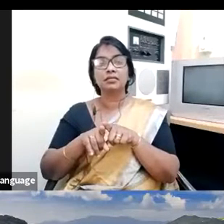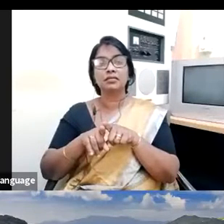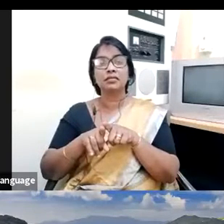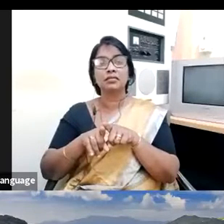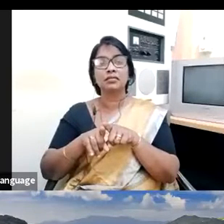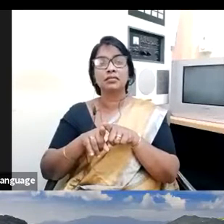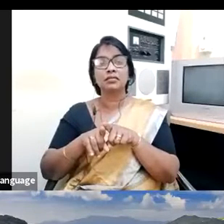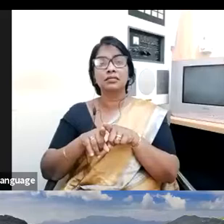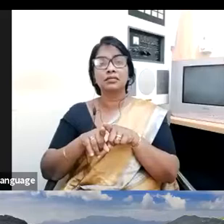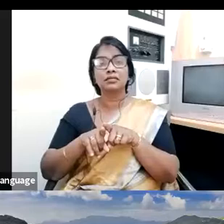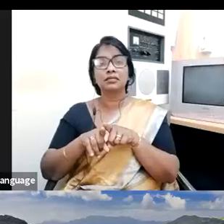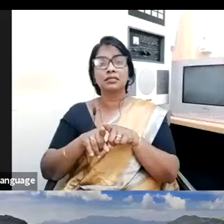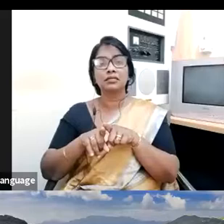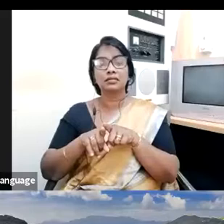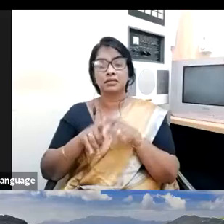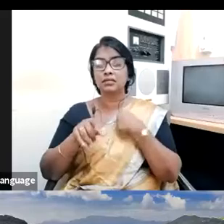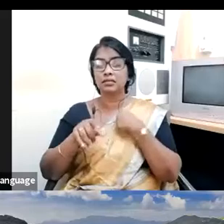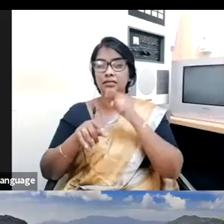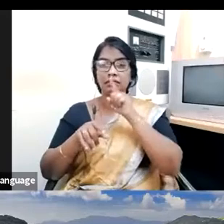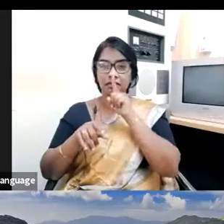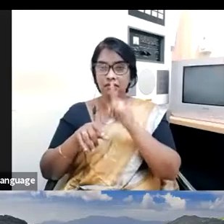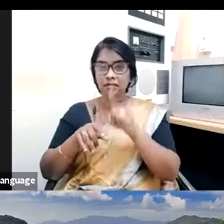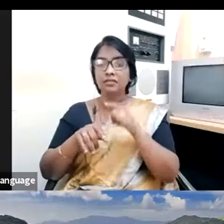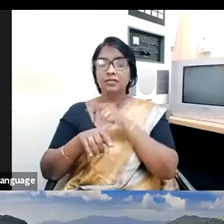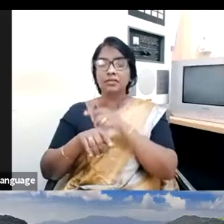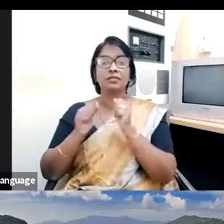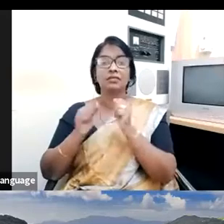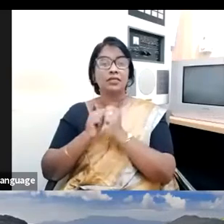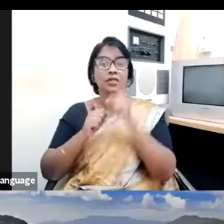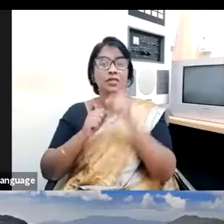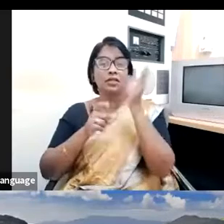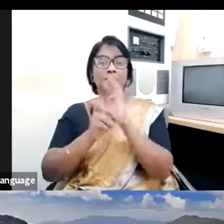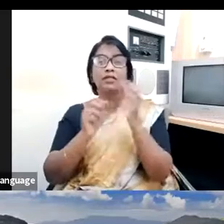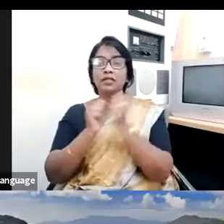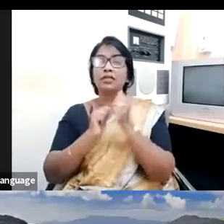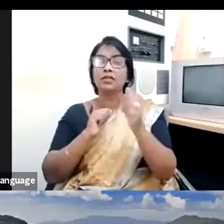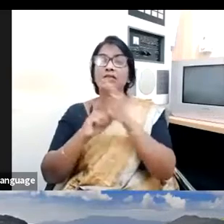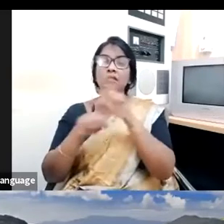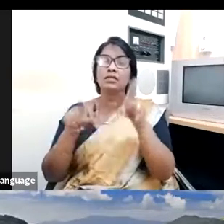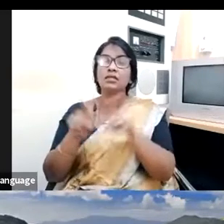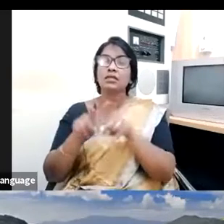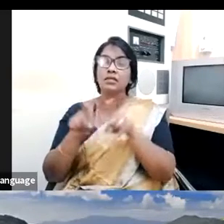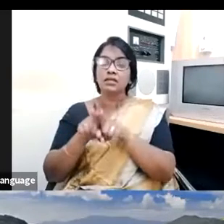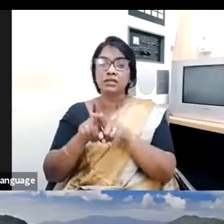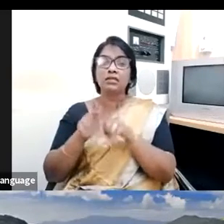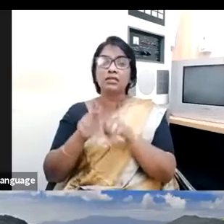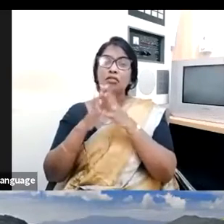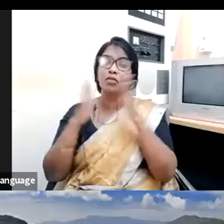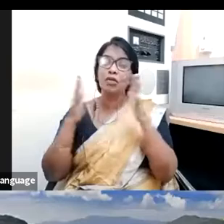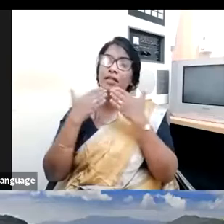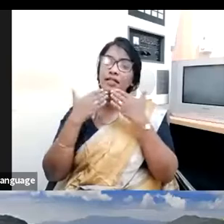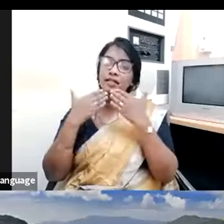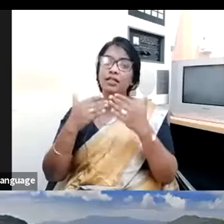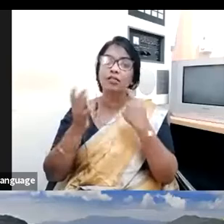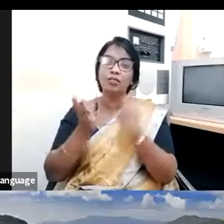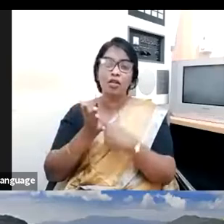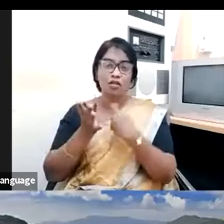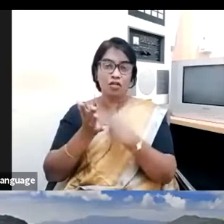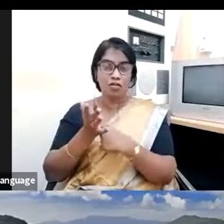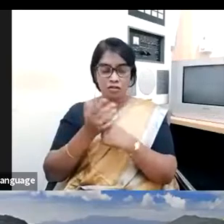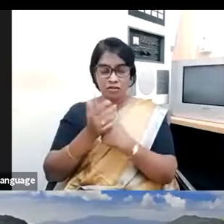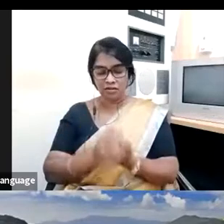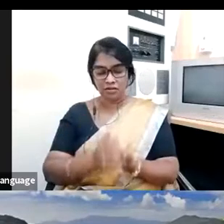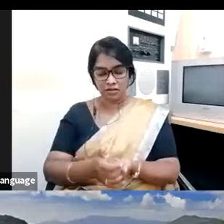fact. It is not the only way out. Excellent. Thank you very much, Roshan. Our next question is